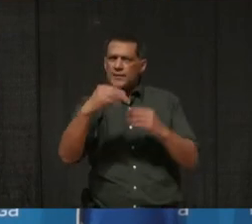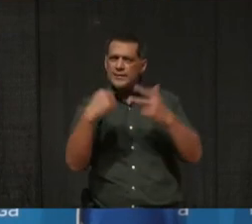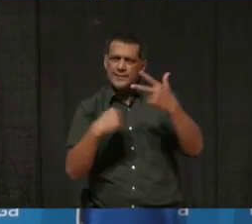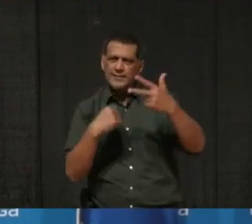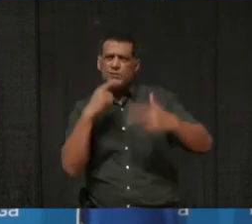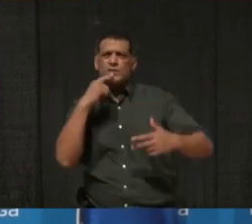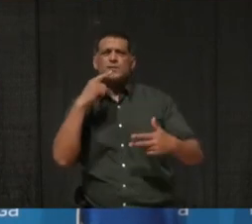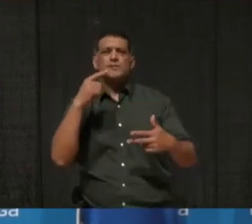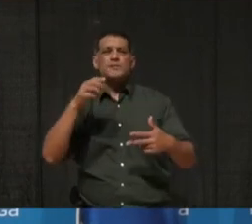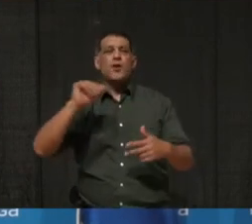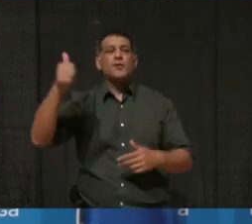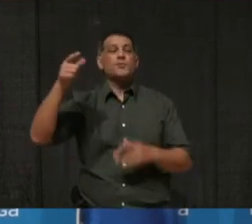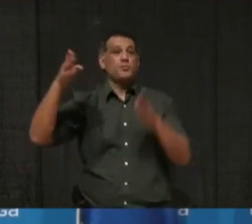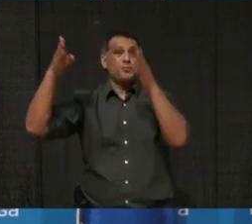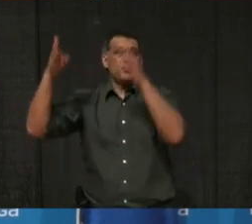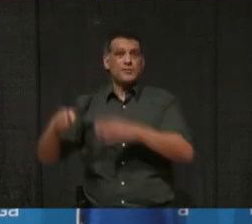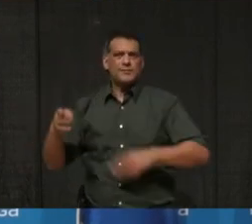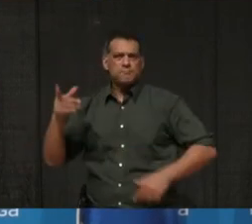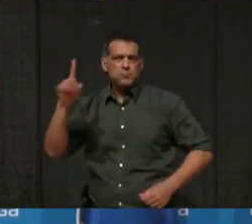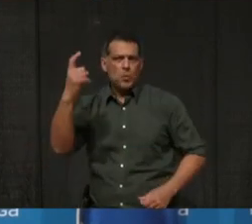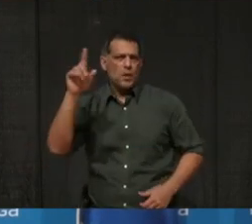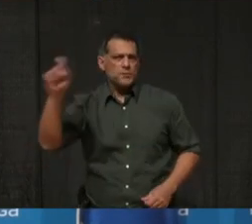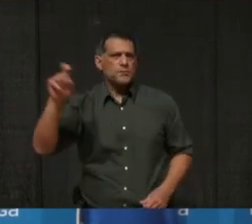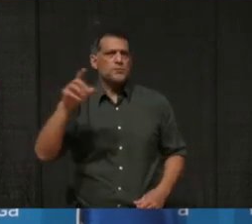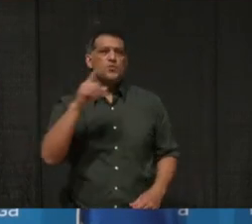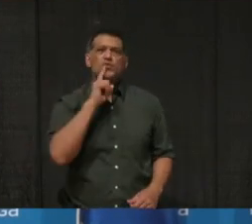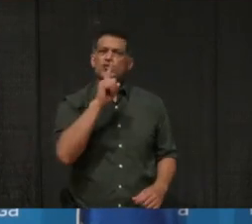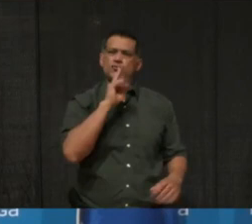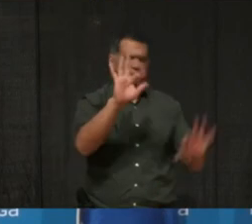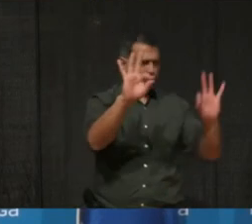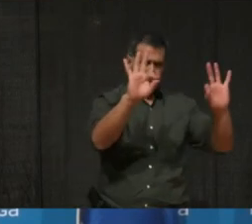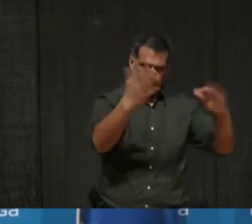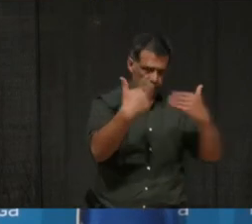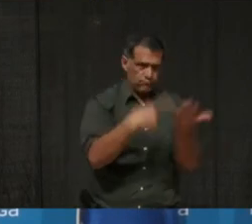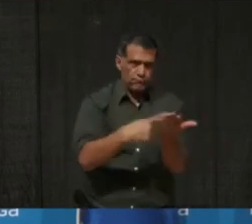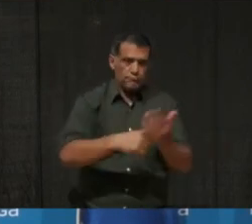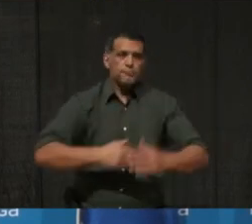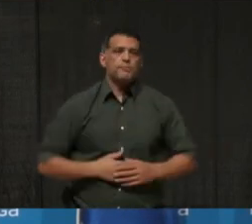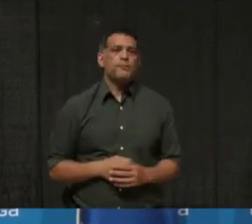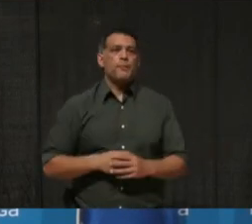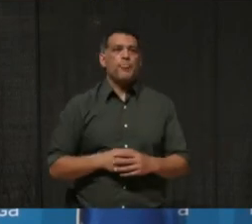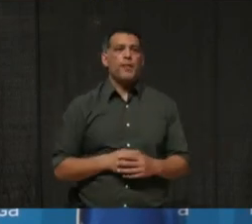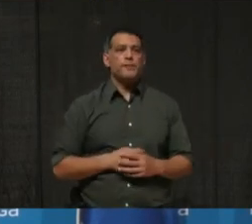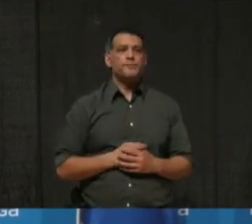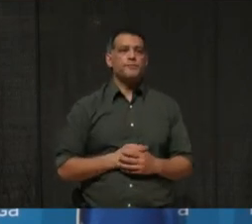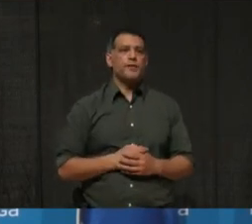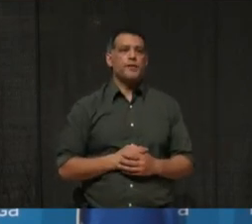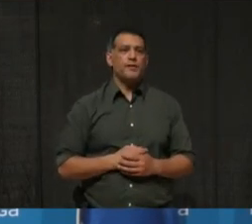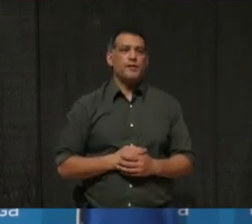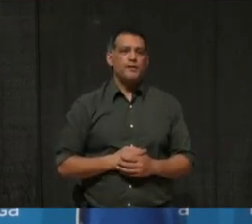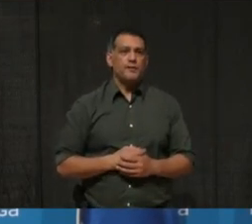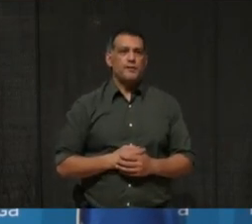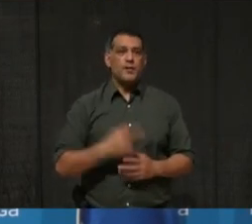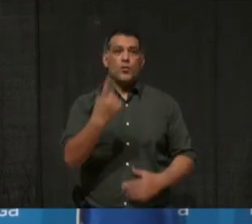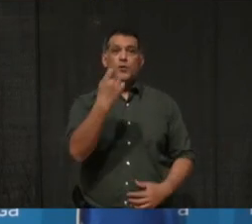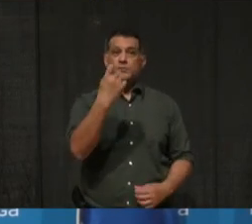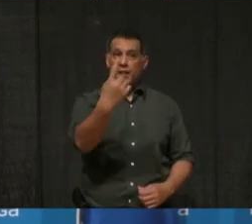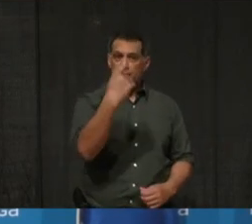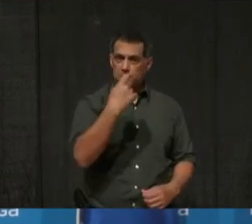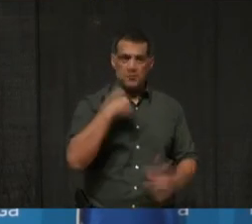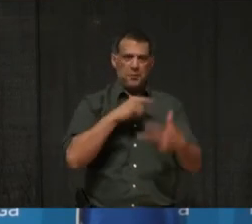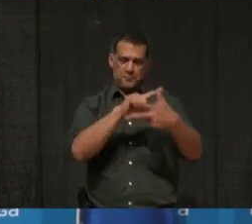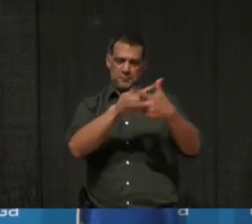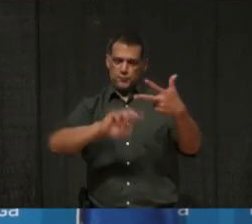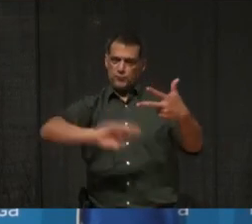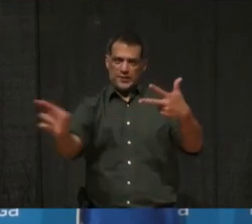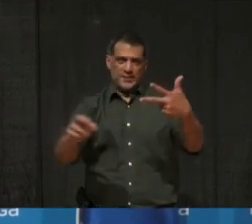as well? Oh, I'm sure she would like that. That's great. She's nodding. No problem. You're the last questioner, so we'll allow that. Thank you.